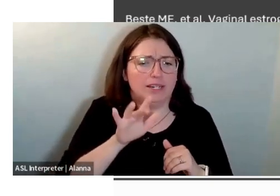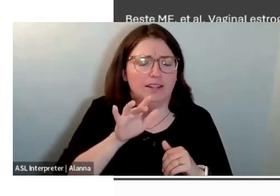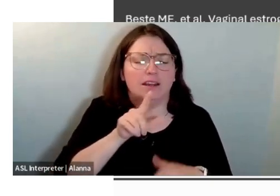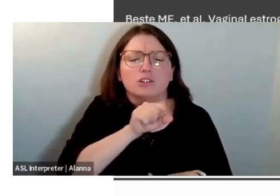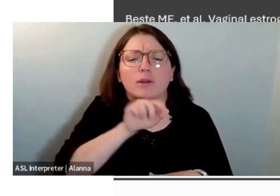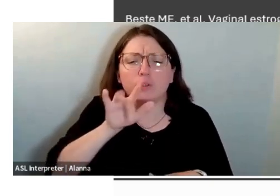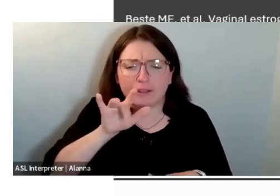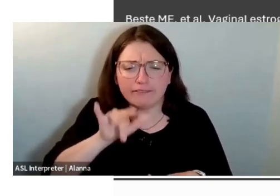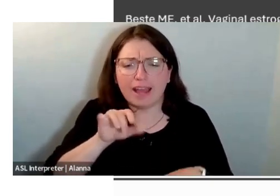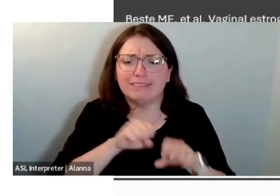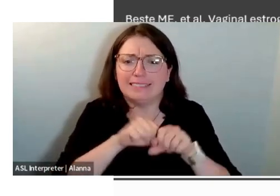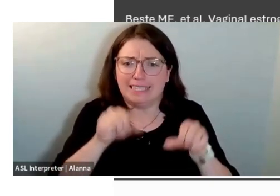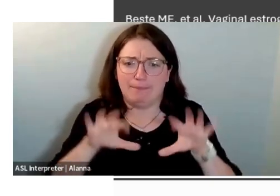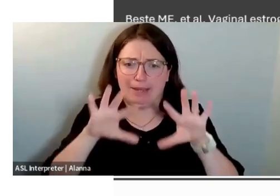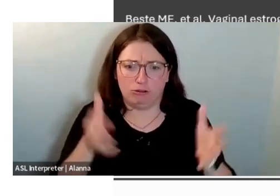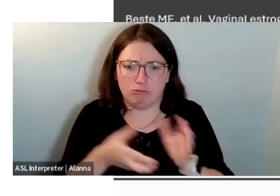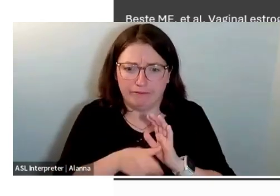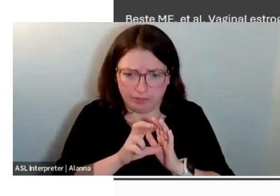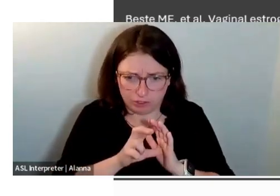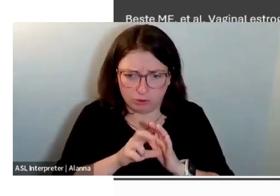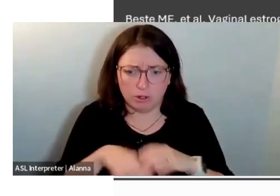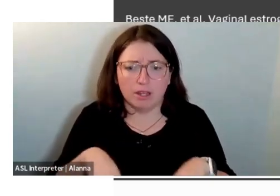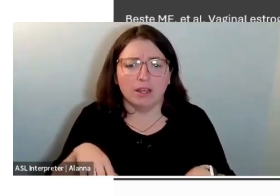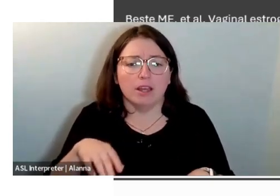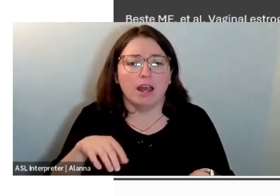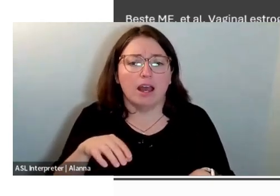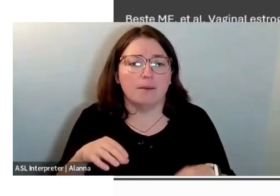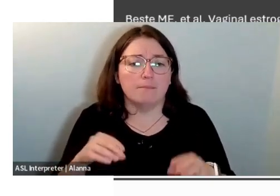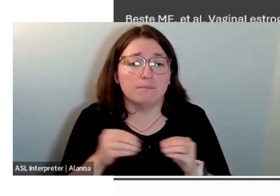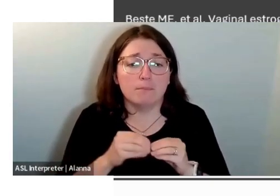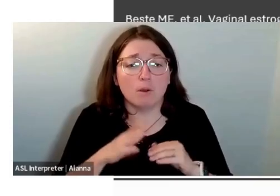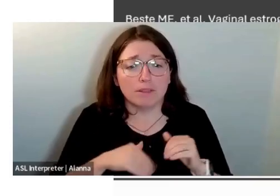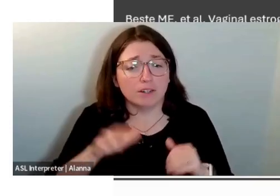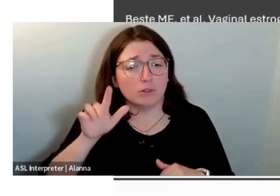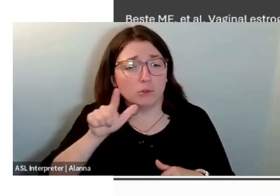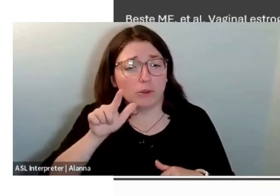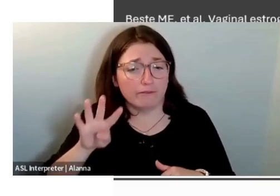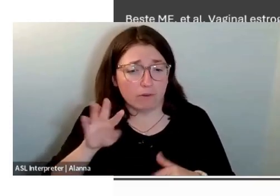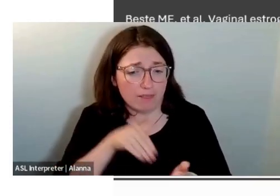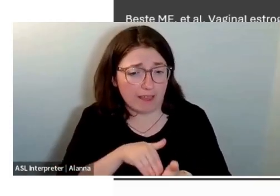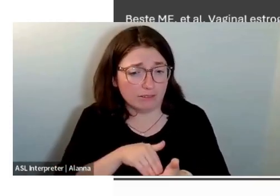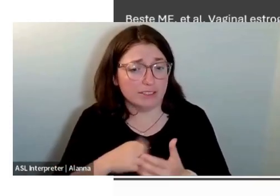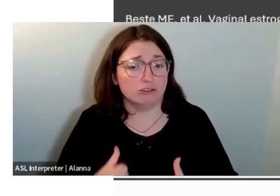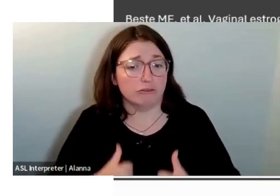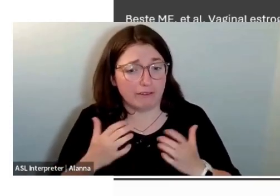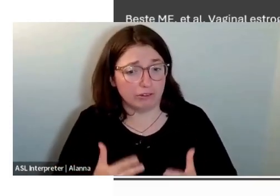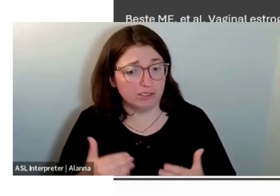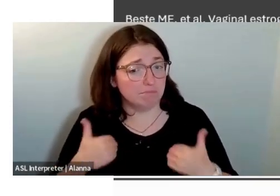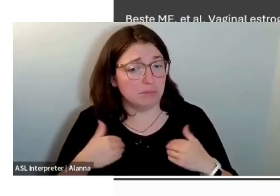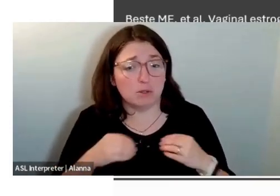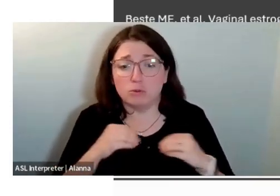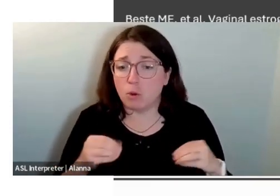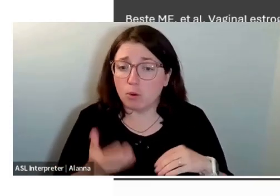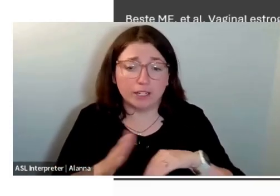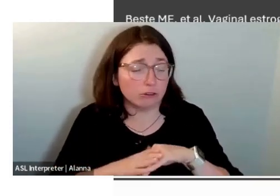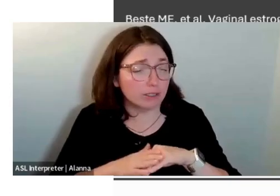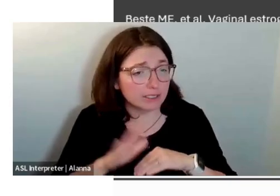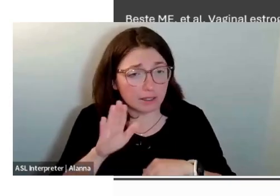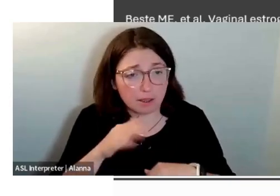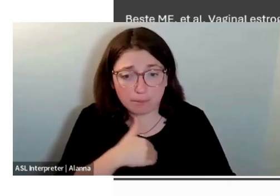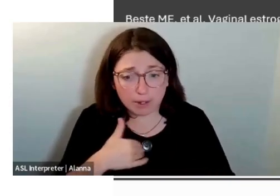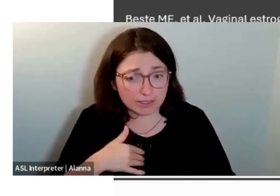in breast cancer recurrence, breast cancer death, or overall death with vaginal estrogen use. And then we had